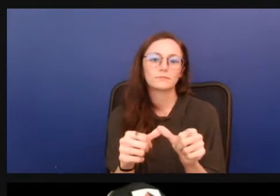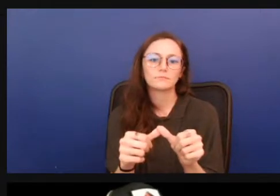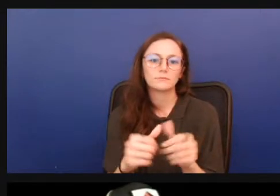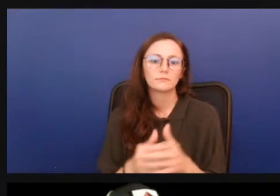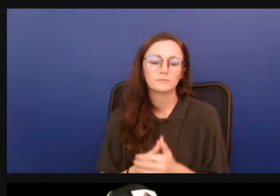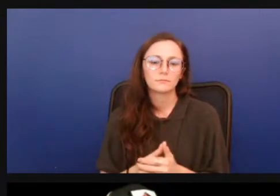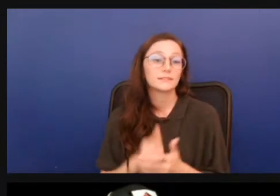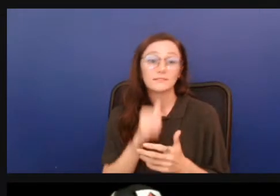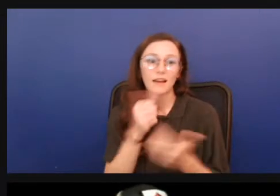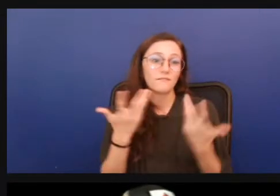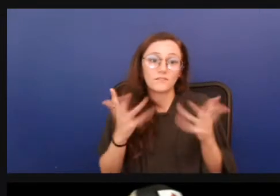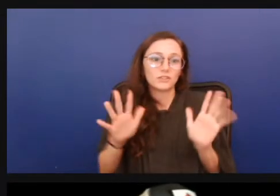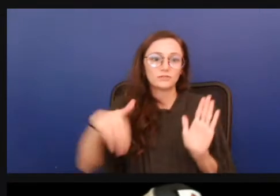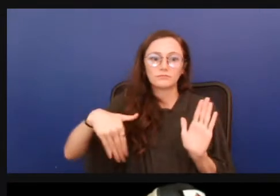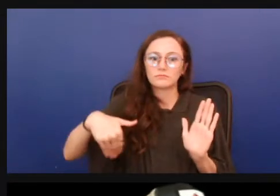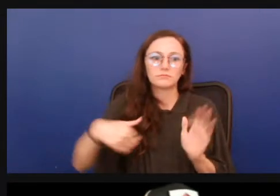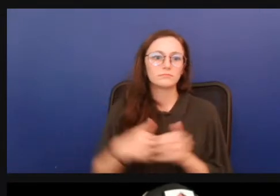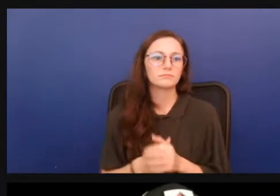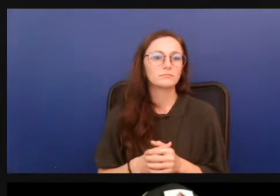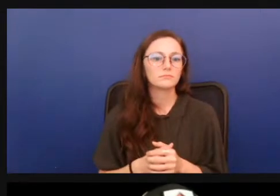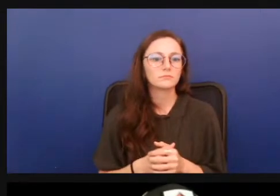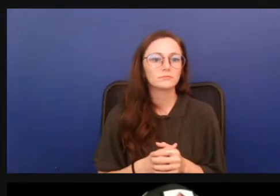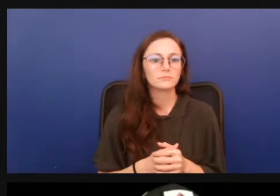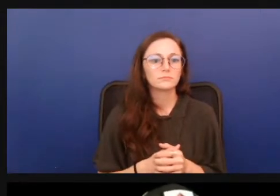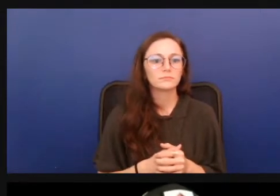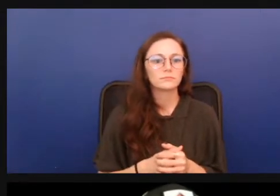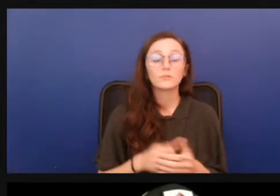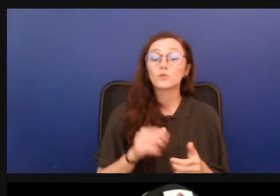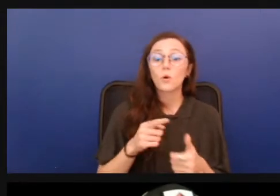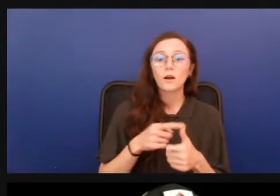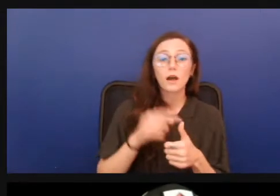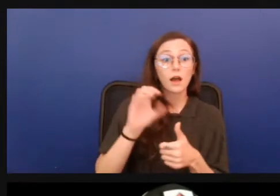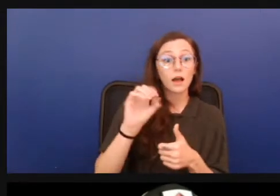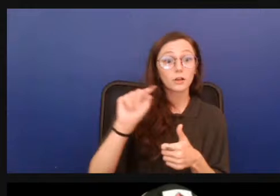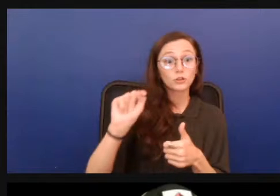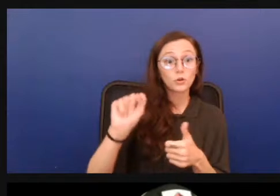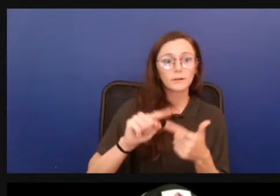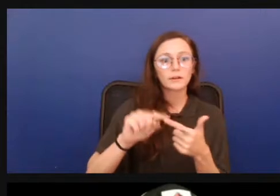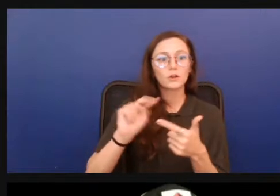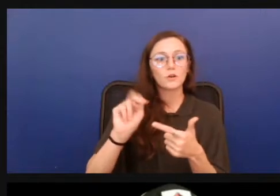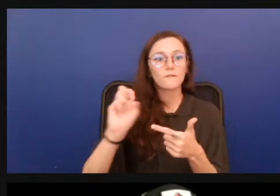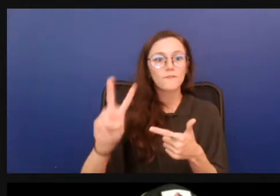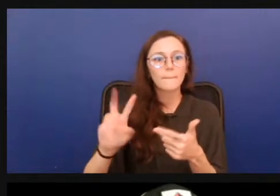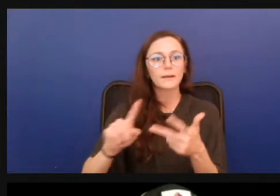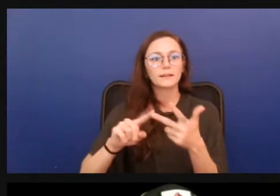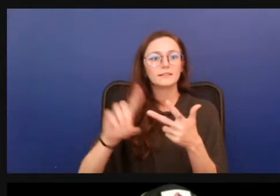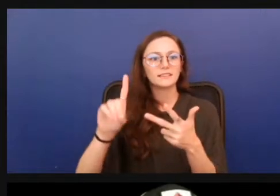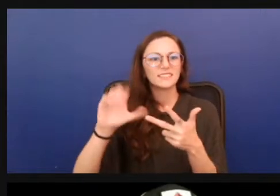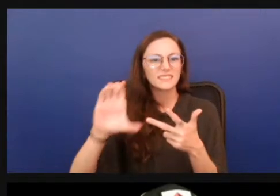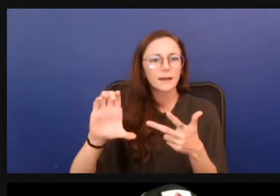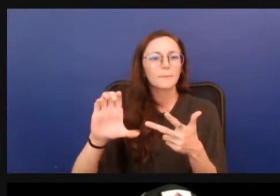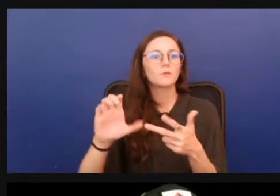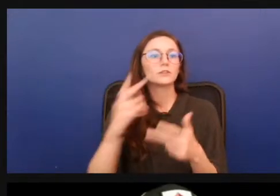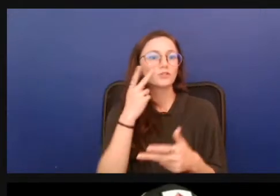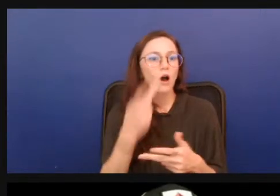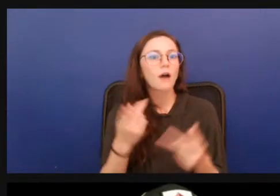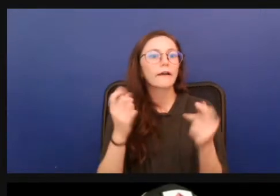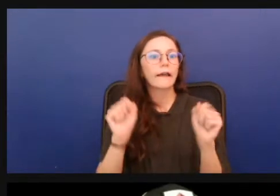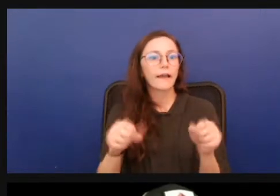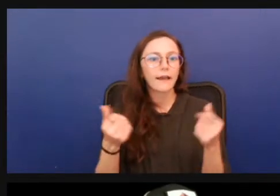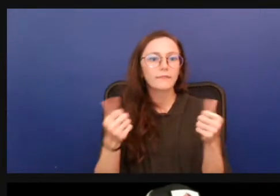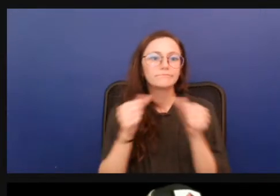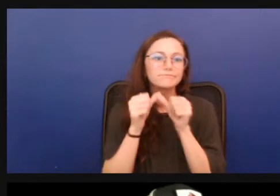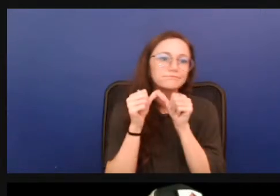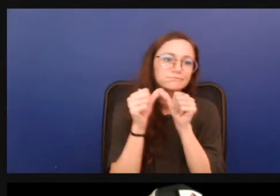saw following October and November, December is that this can go on for a while, right? And really the middle of